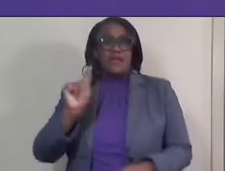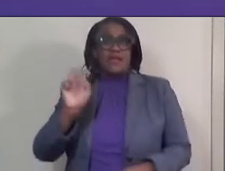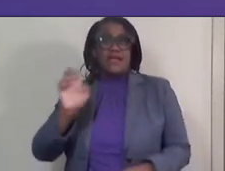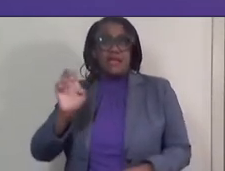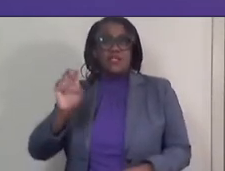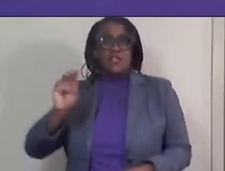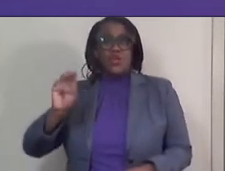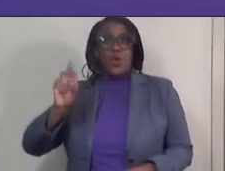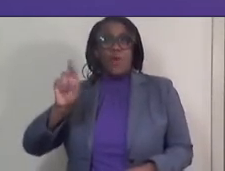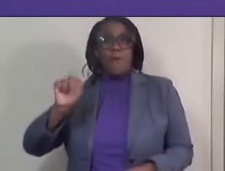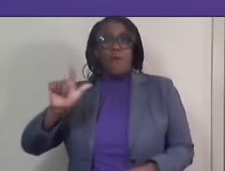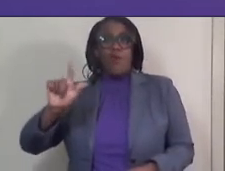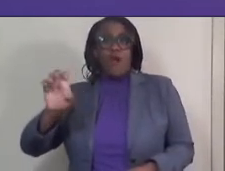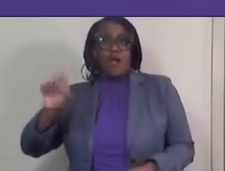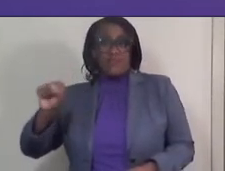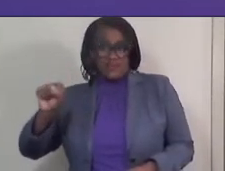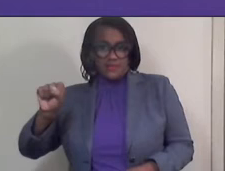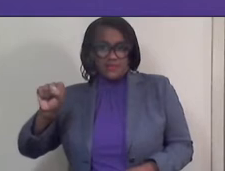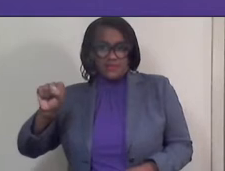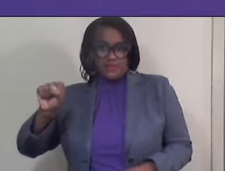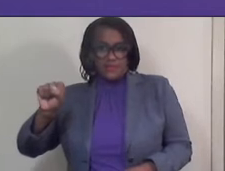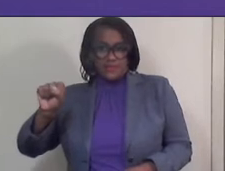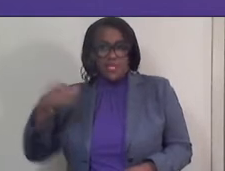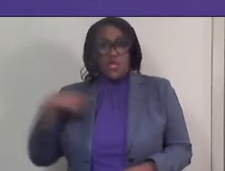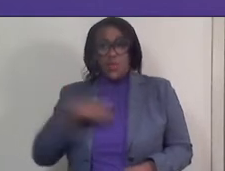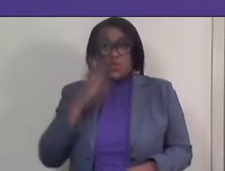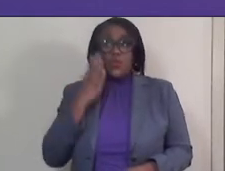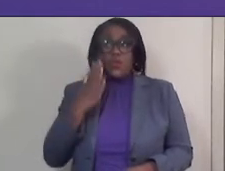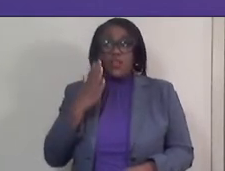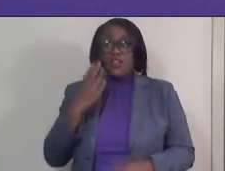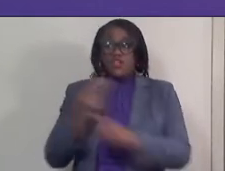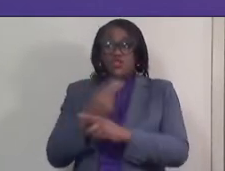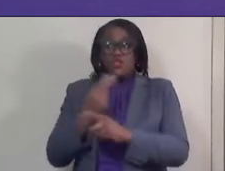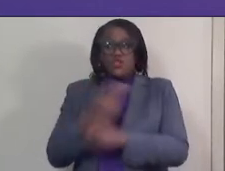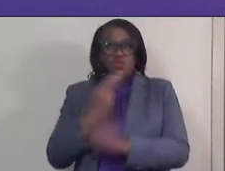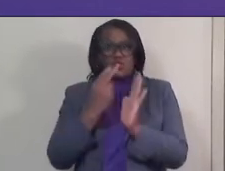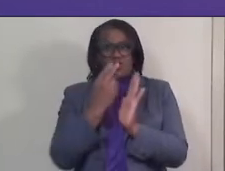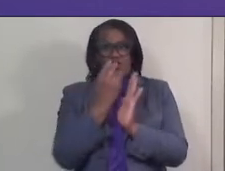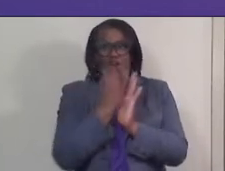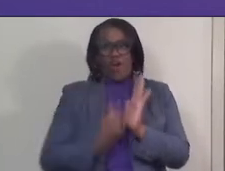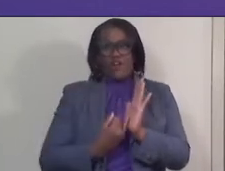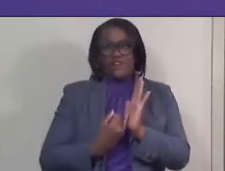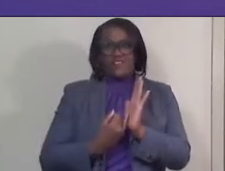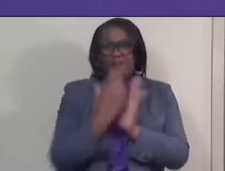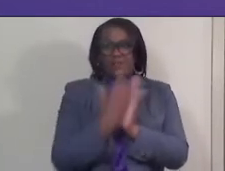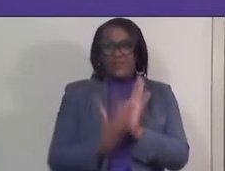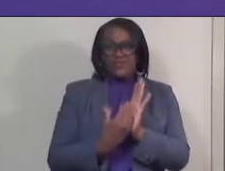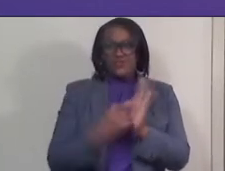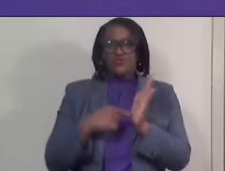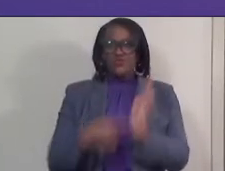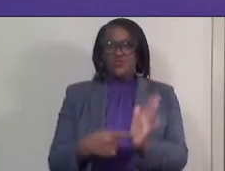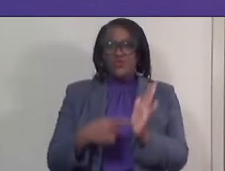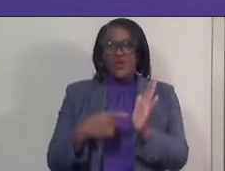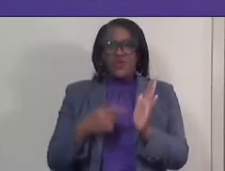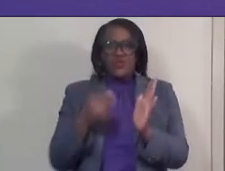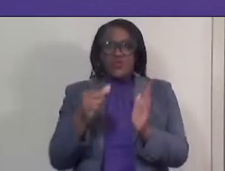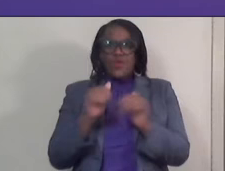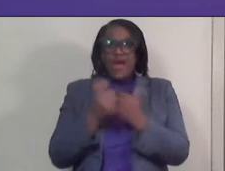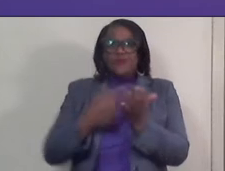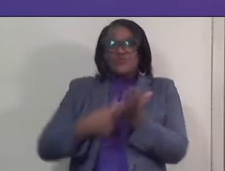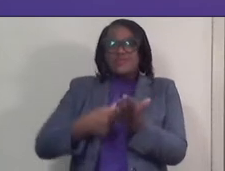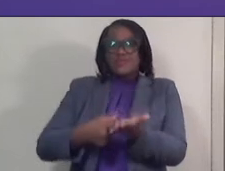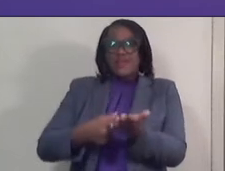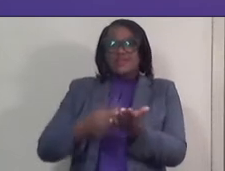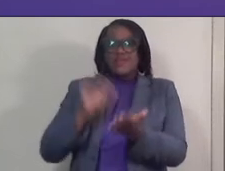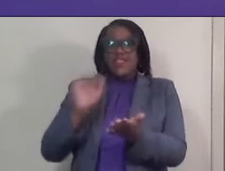And we're going to use them as a way to talk a little bit about the framing of our work. So this